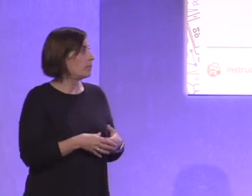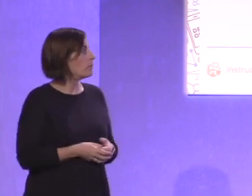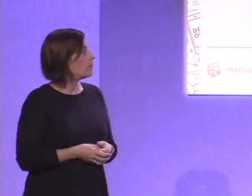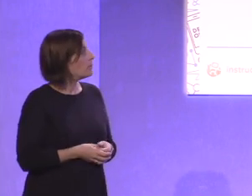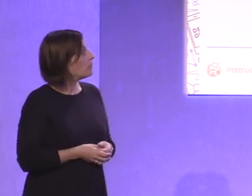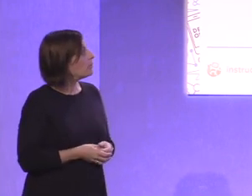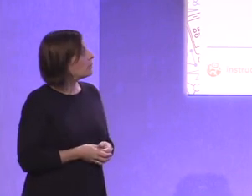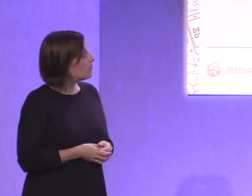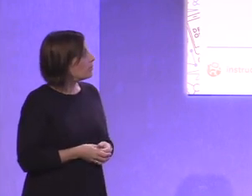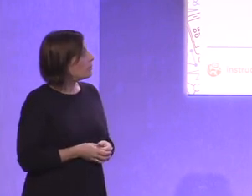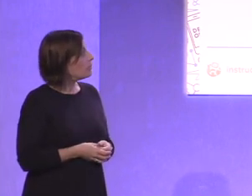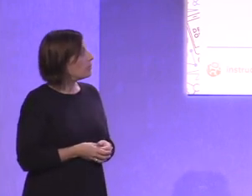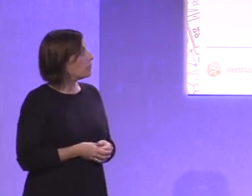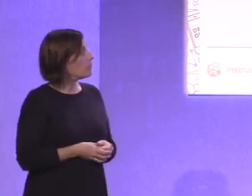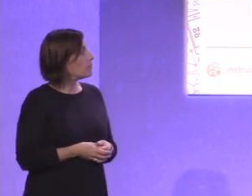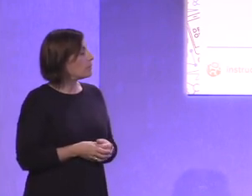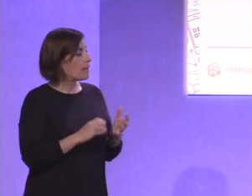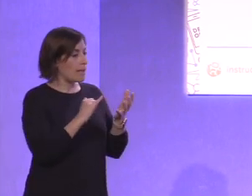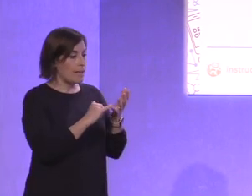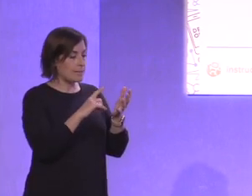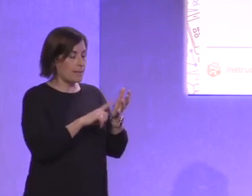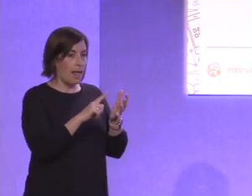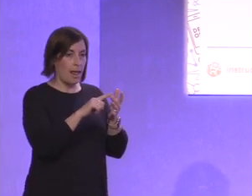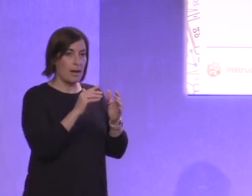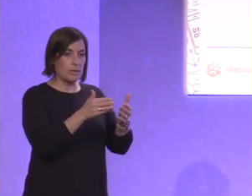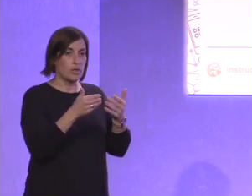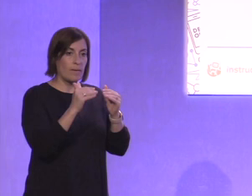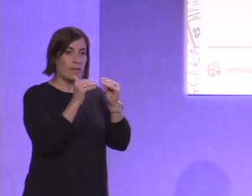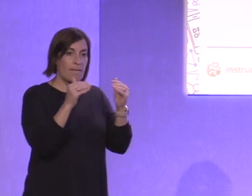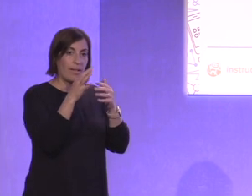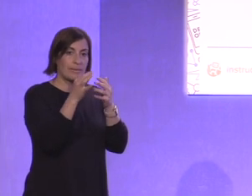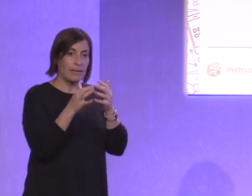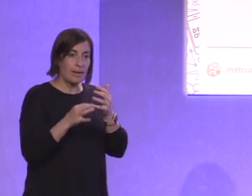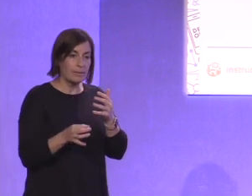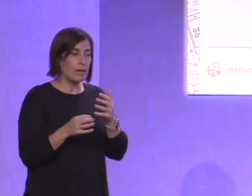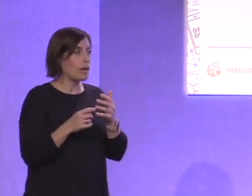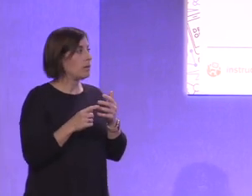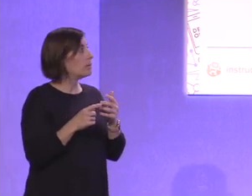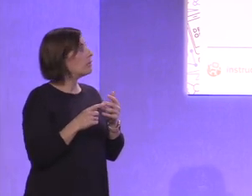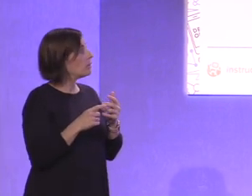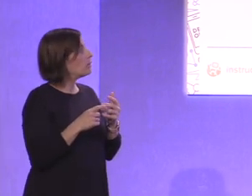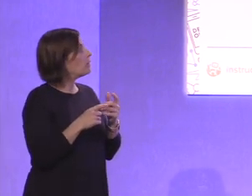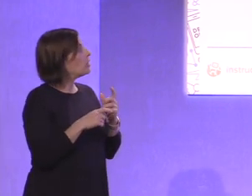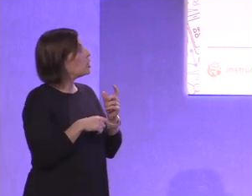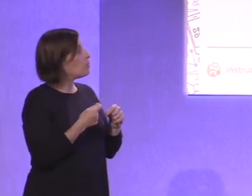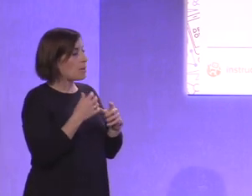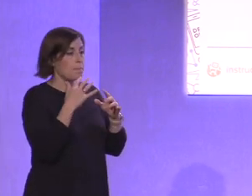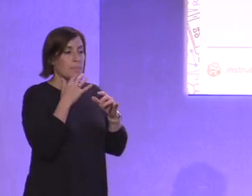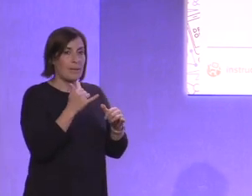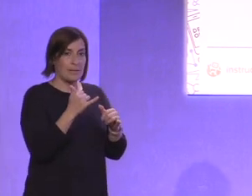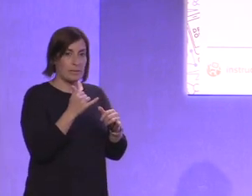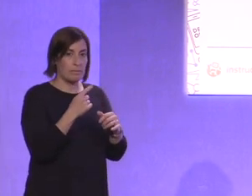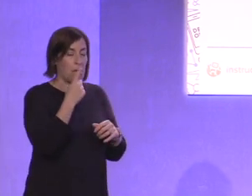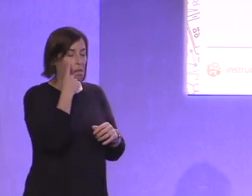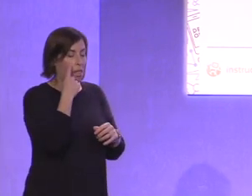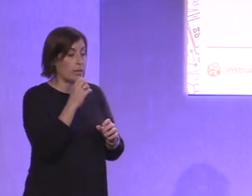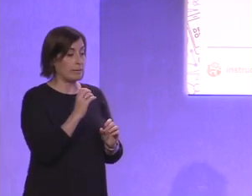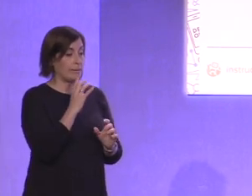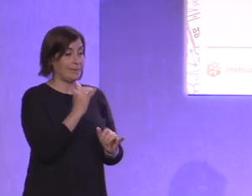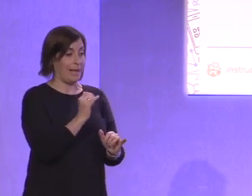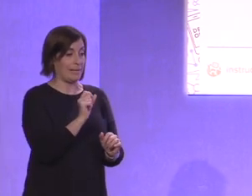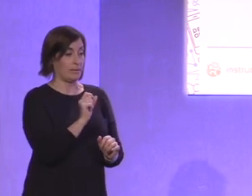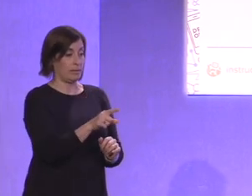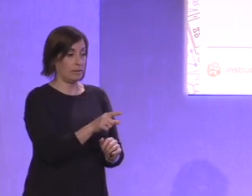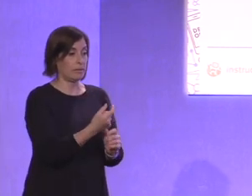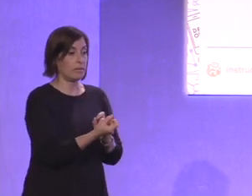level indicator is a proxy for that user pain. It's a software test, and it comes back happy days